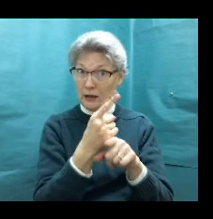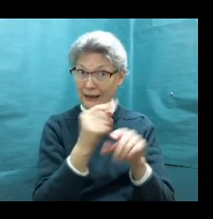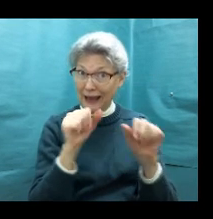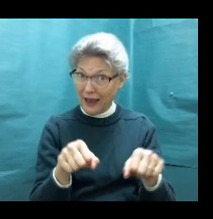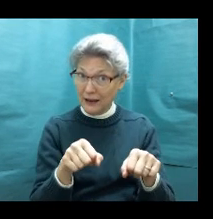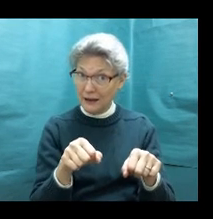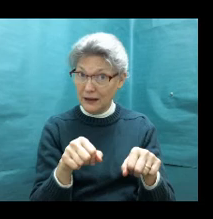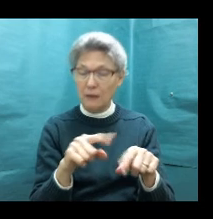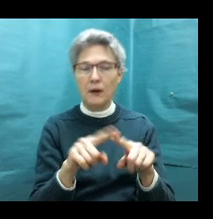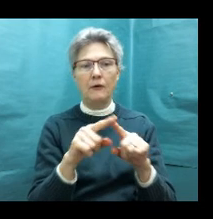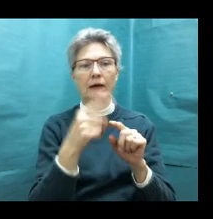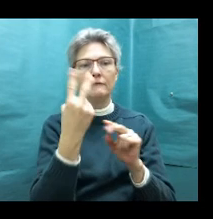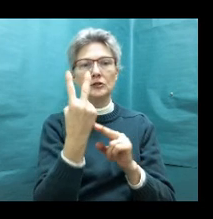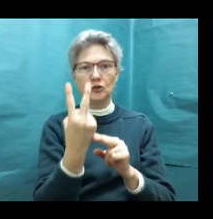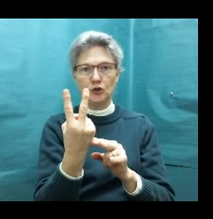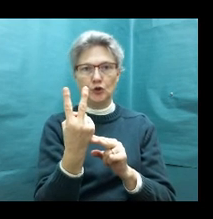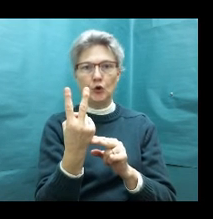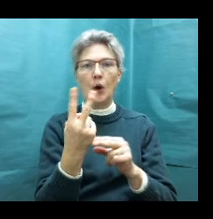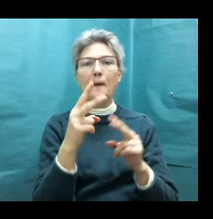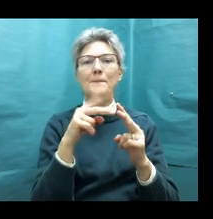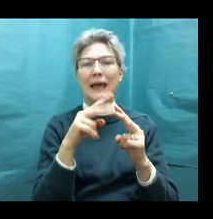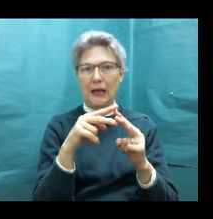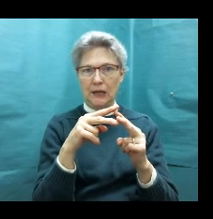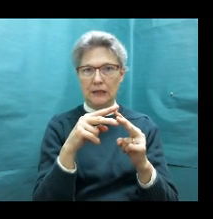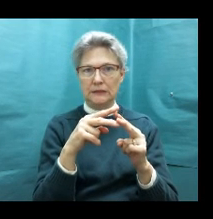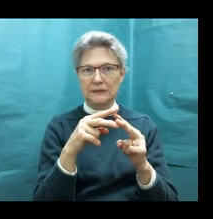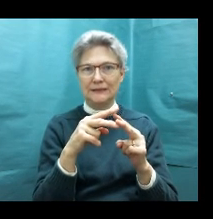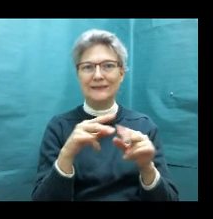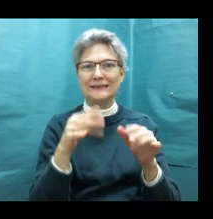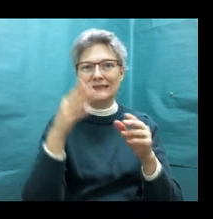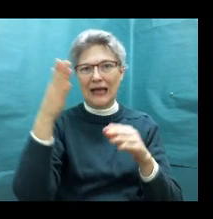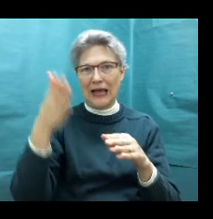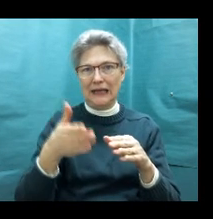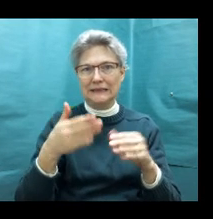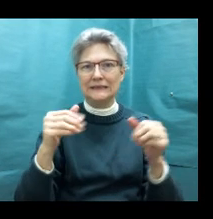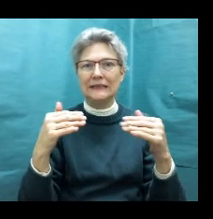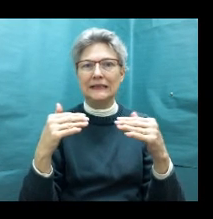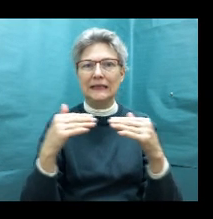this case, we have 2 pairs of sides of equal length.